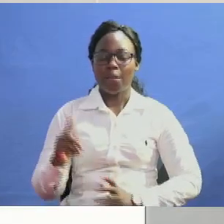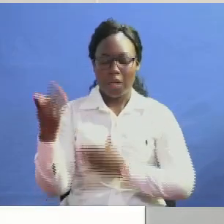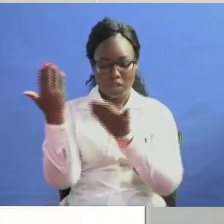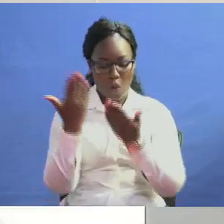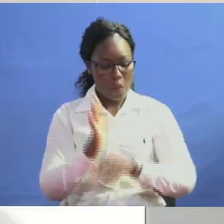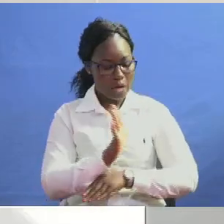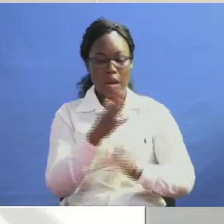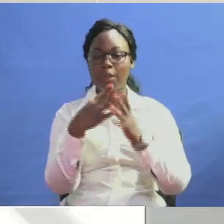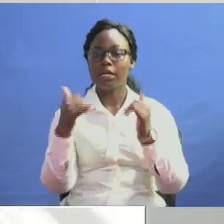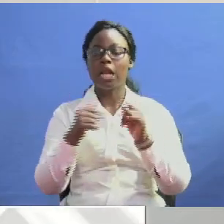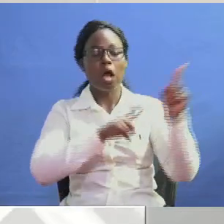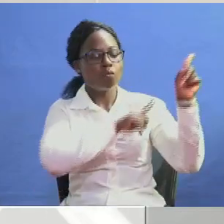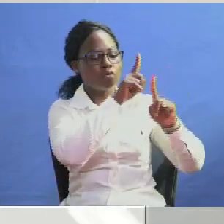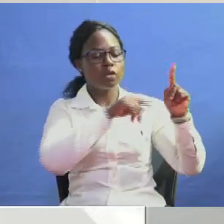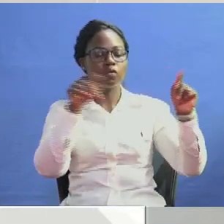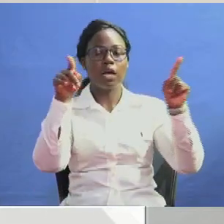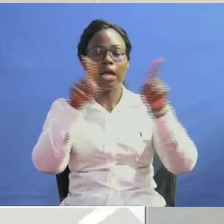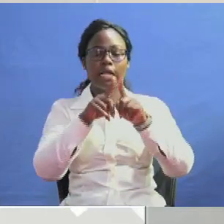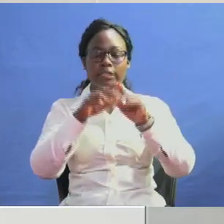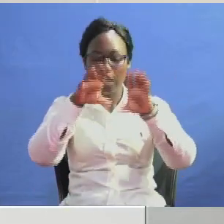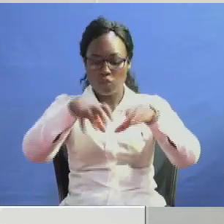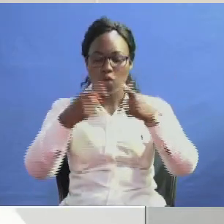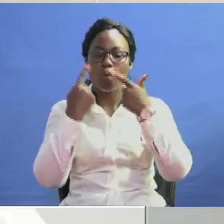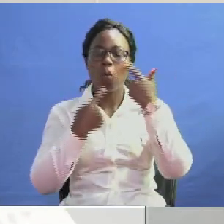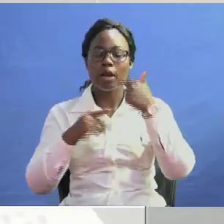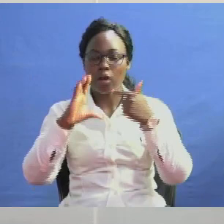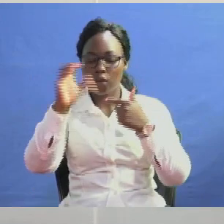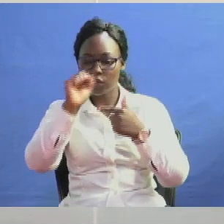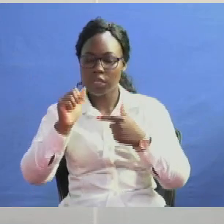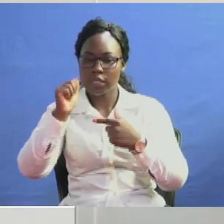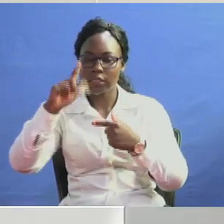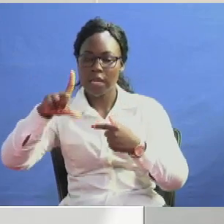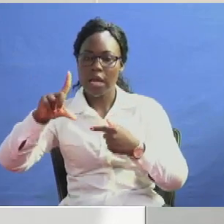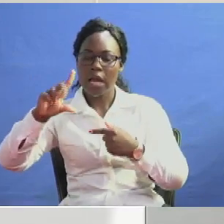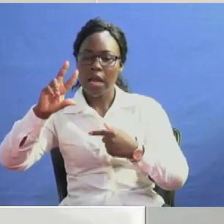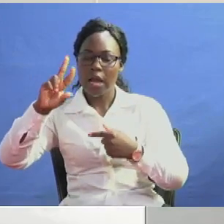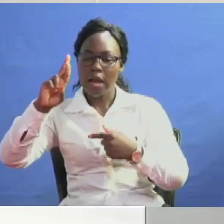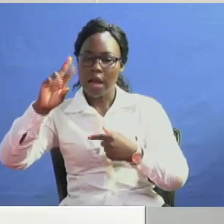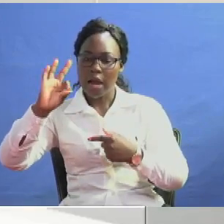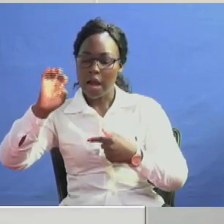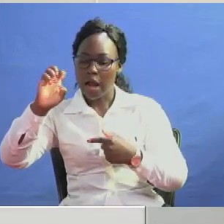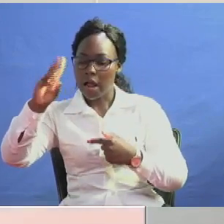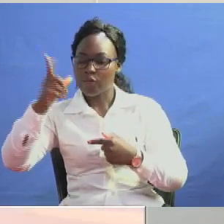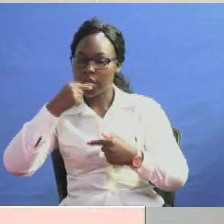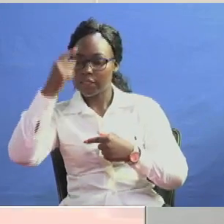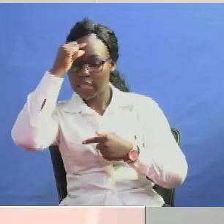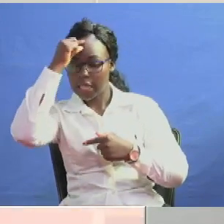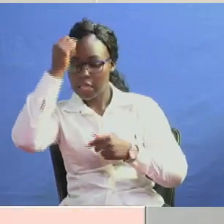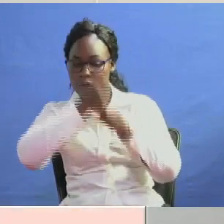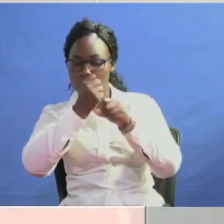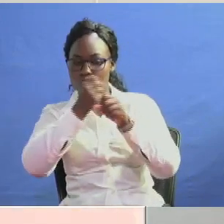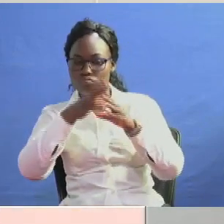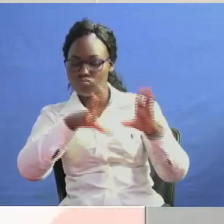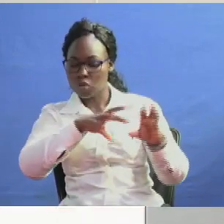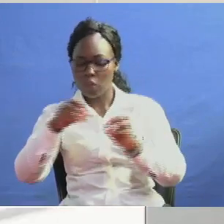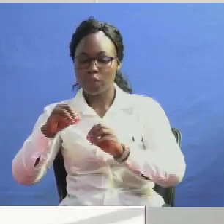Welcome back. Now, Tourism and Wildlife Cabinet Secretary Alfred Mutua has stated that the government is working on